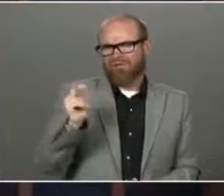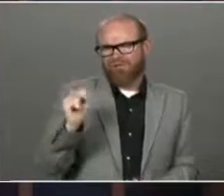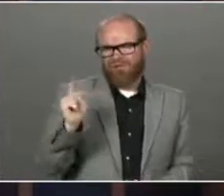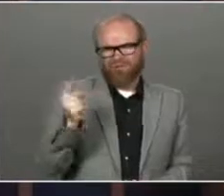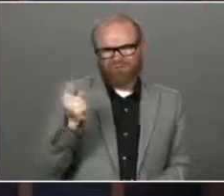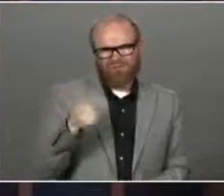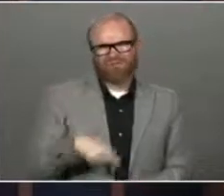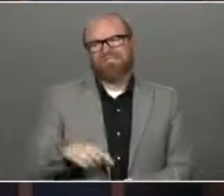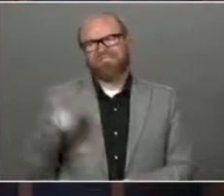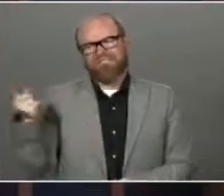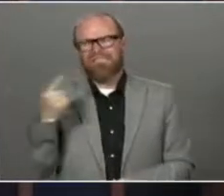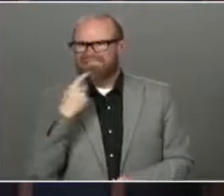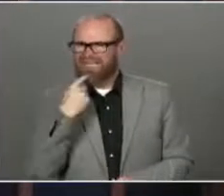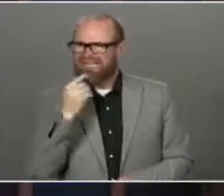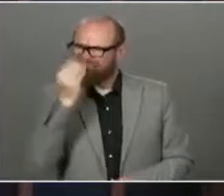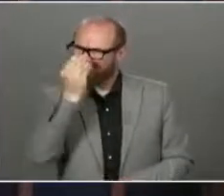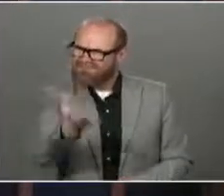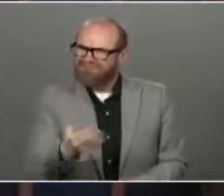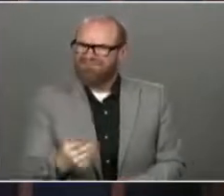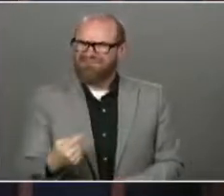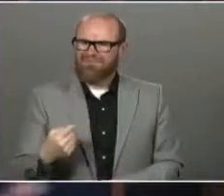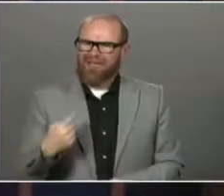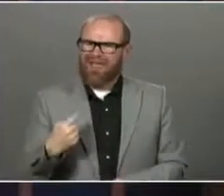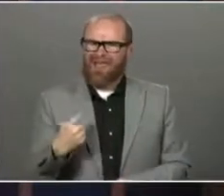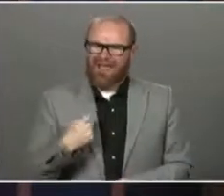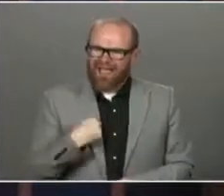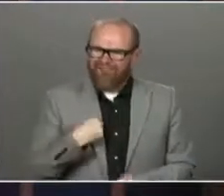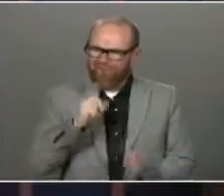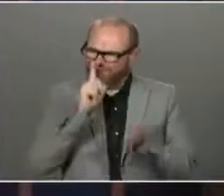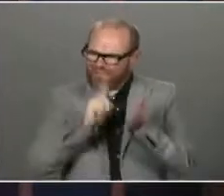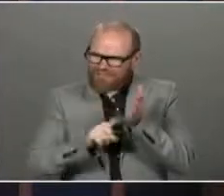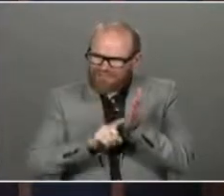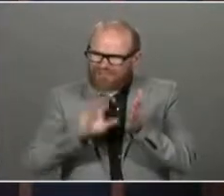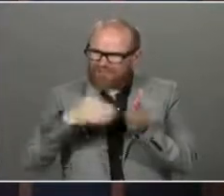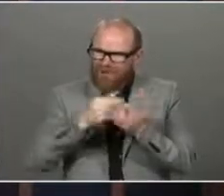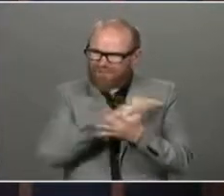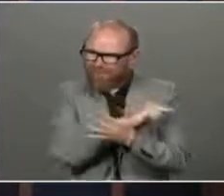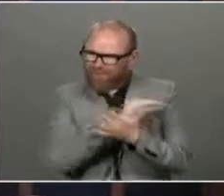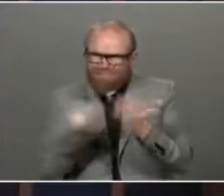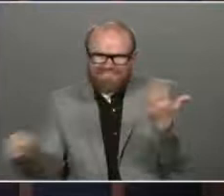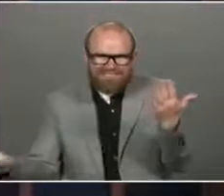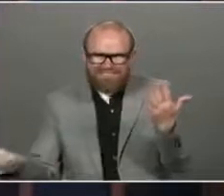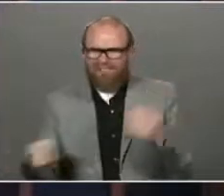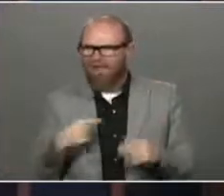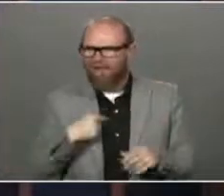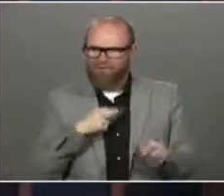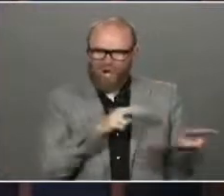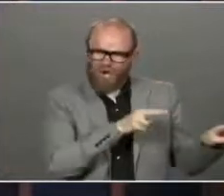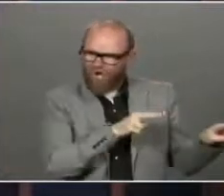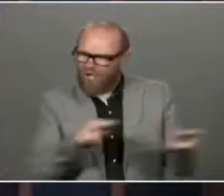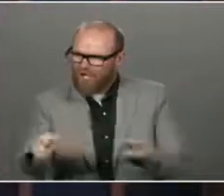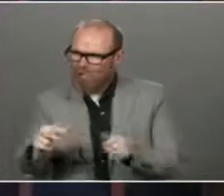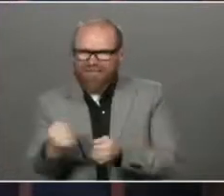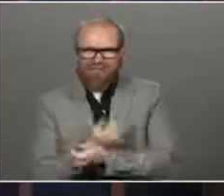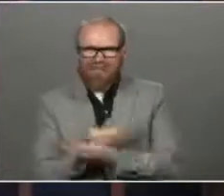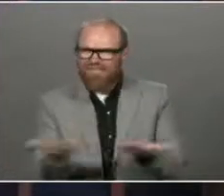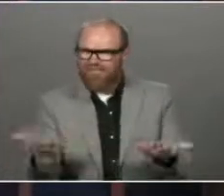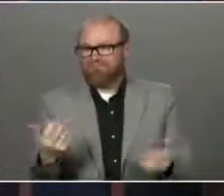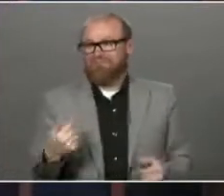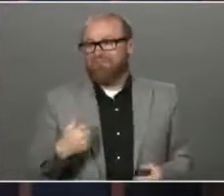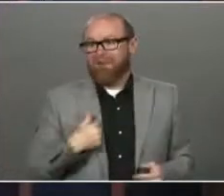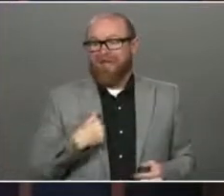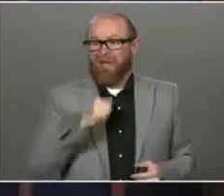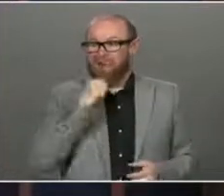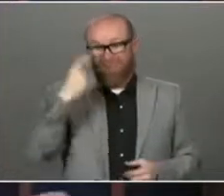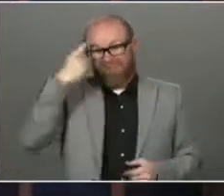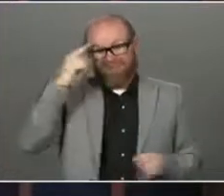he just said, look, I've researched all of these claims. I've looked at everything, and I just don't think there's